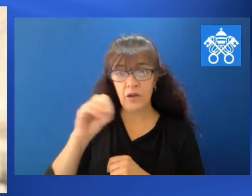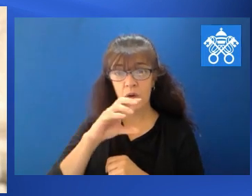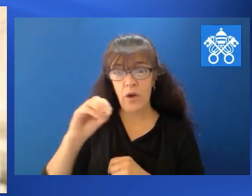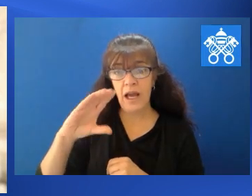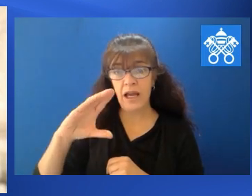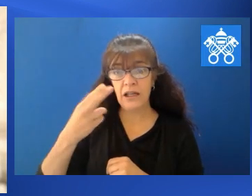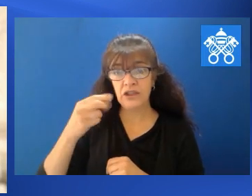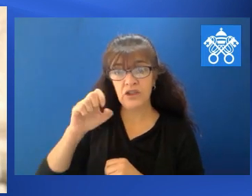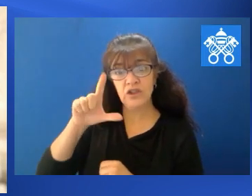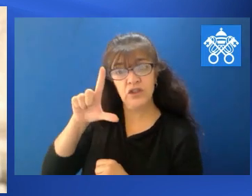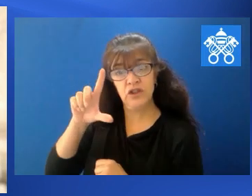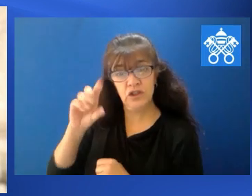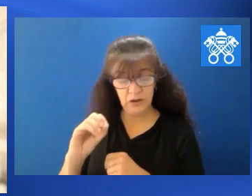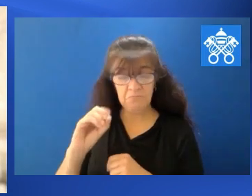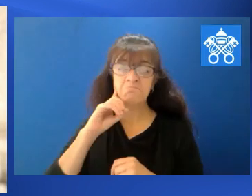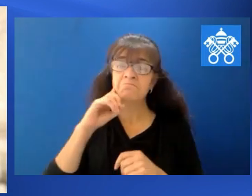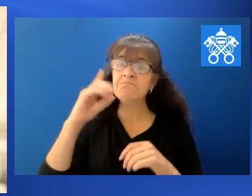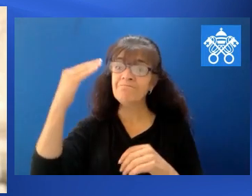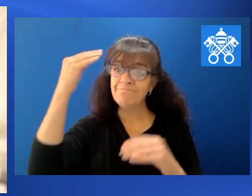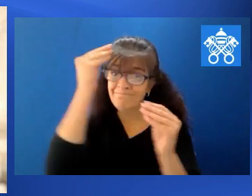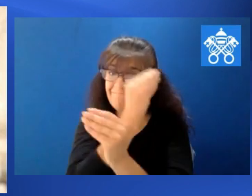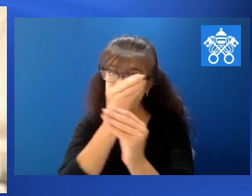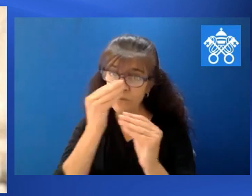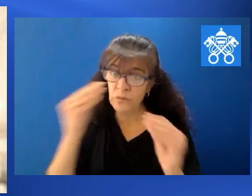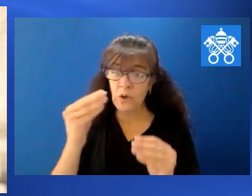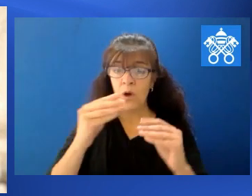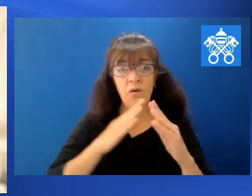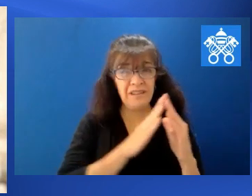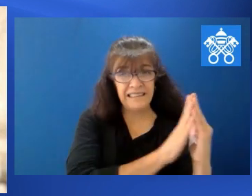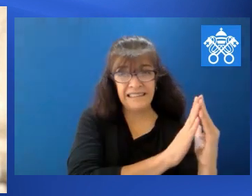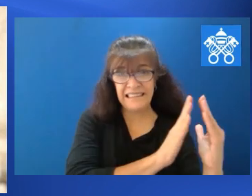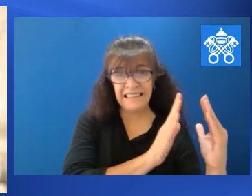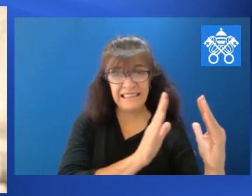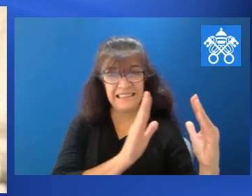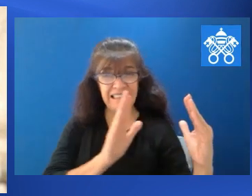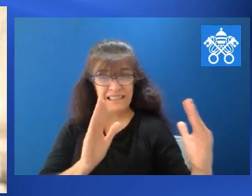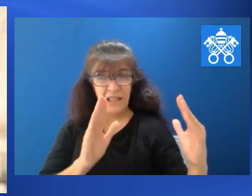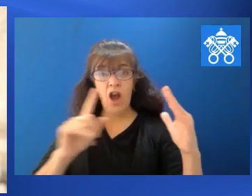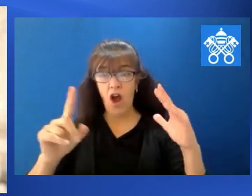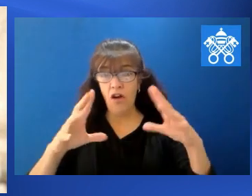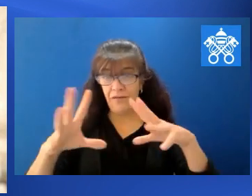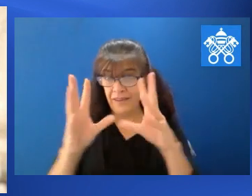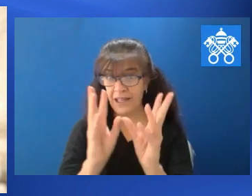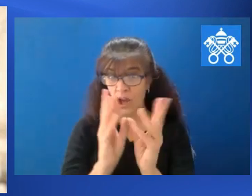Uganda Catholic Television, Catholic TV, and Luminous Radio in India.